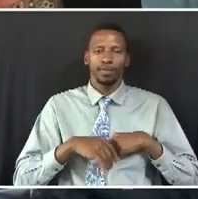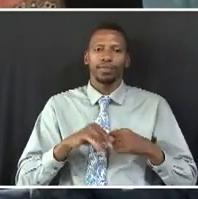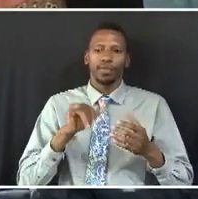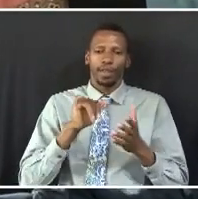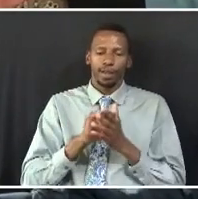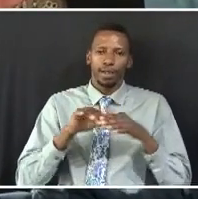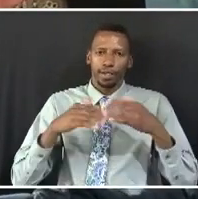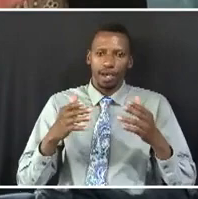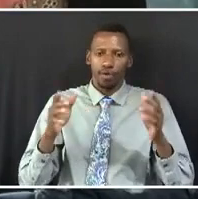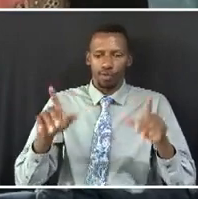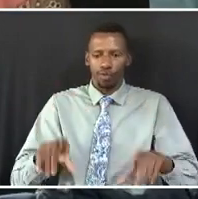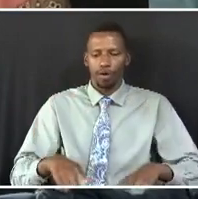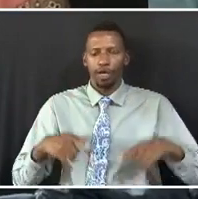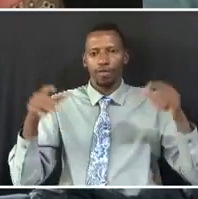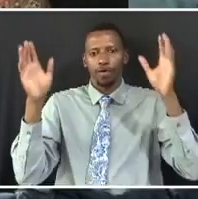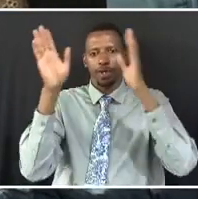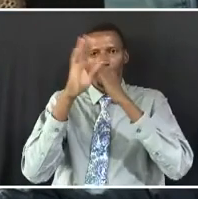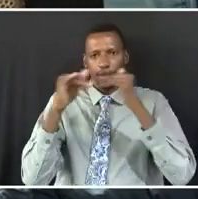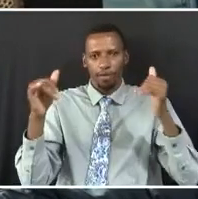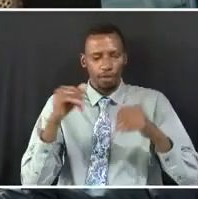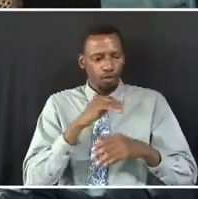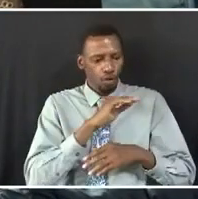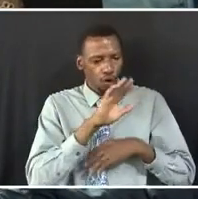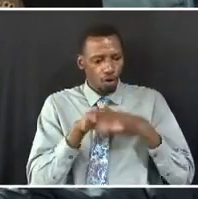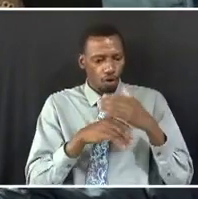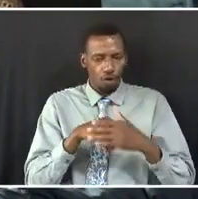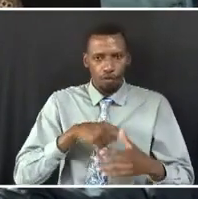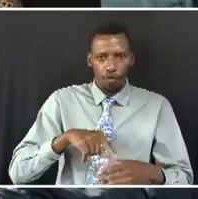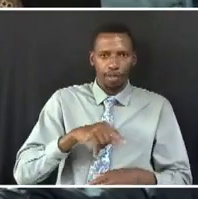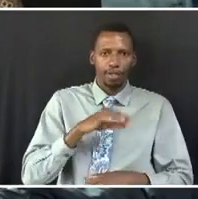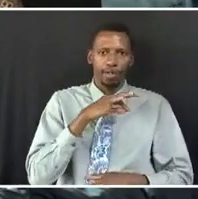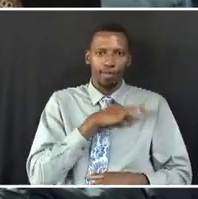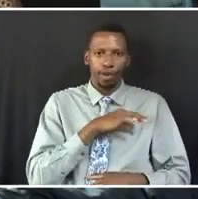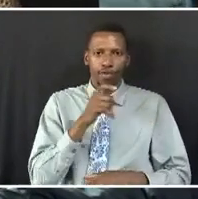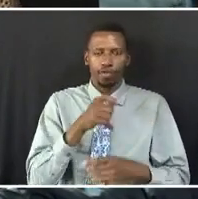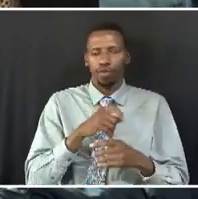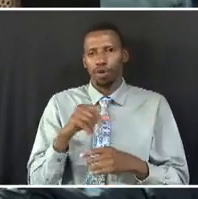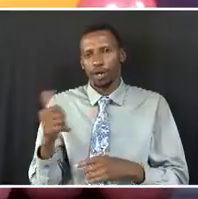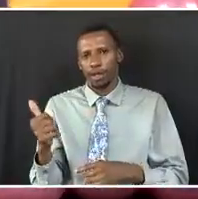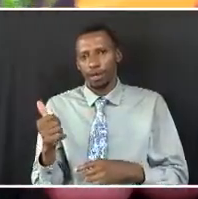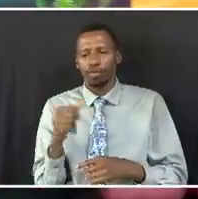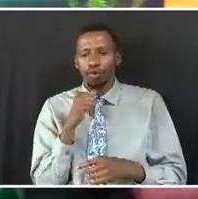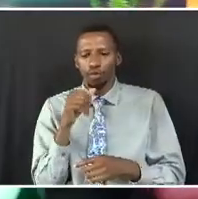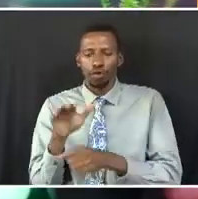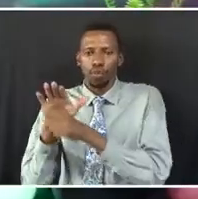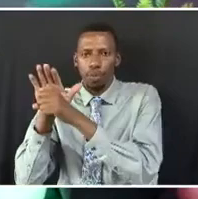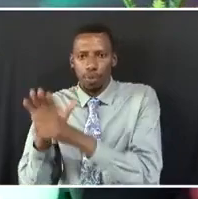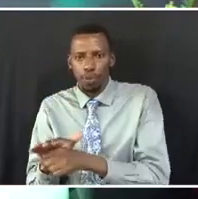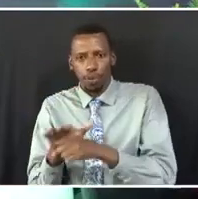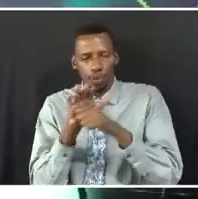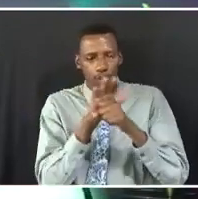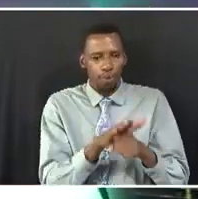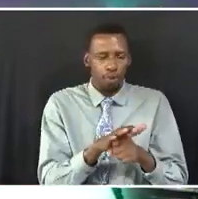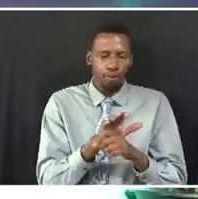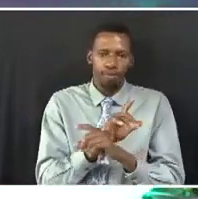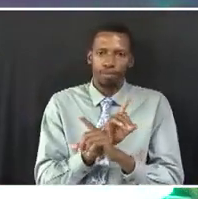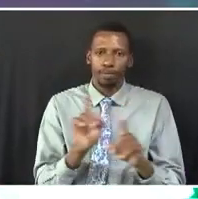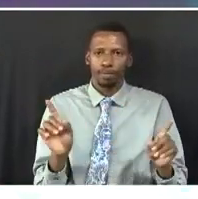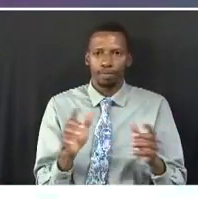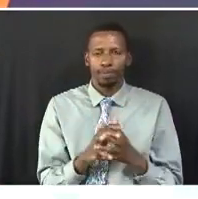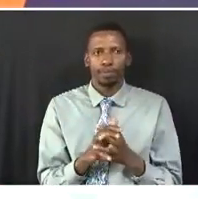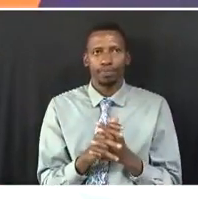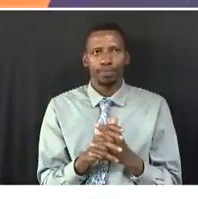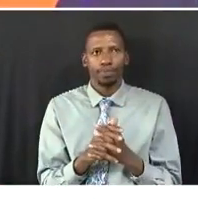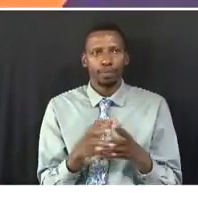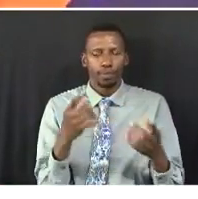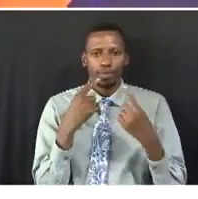shall live. All of us benefiting one another. Not one person taking advantage of everybody else.